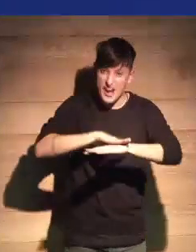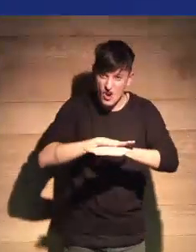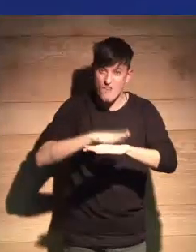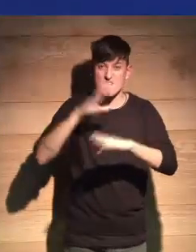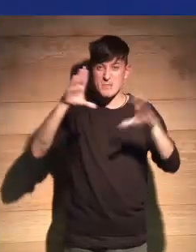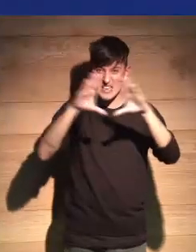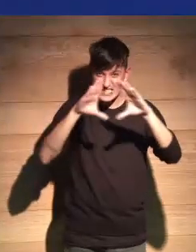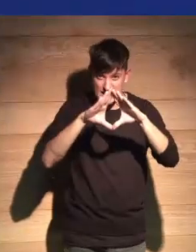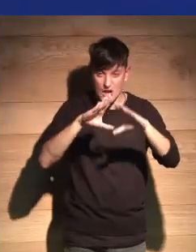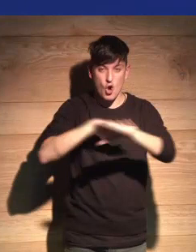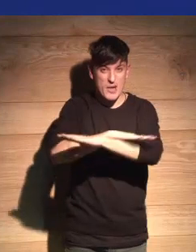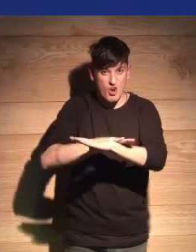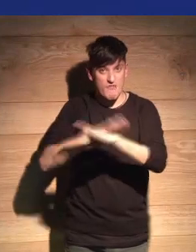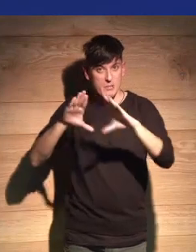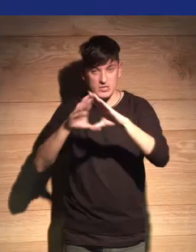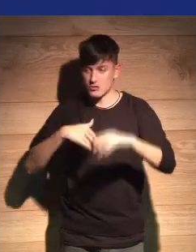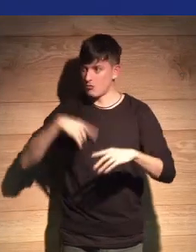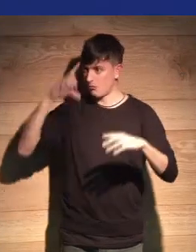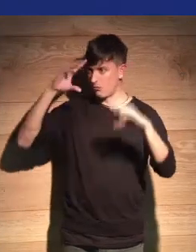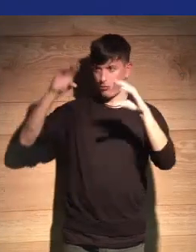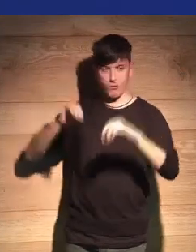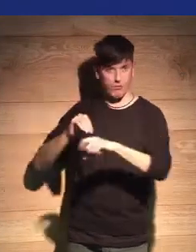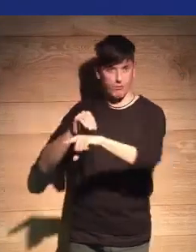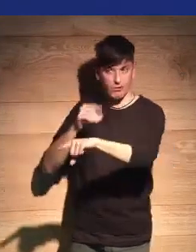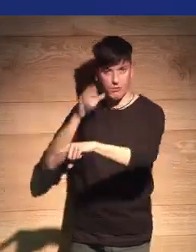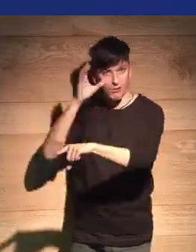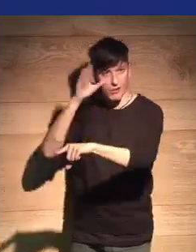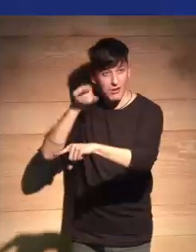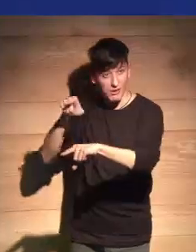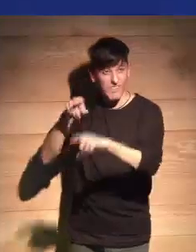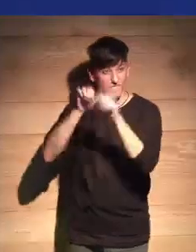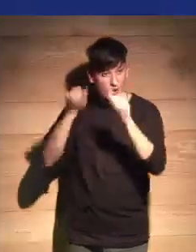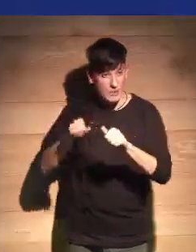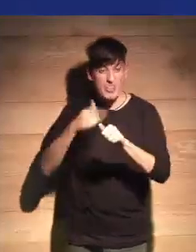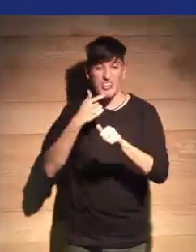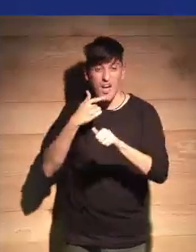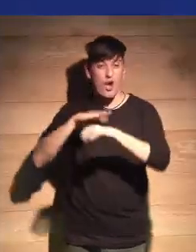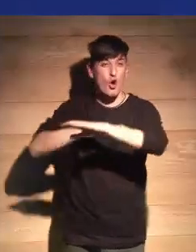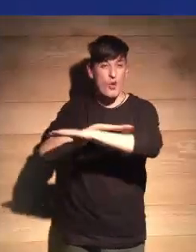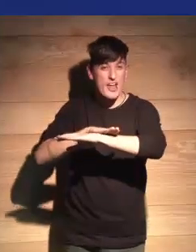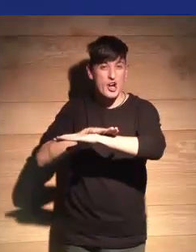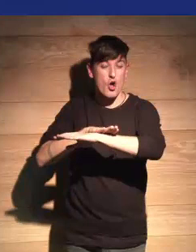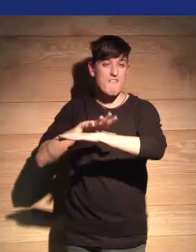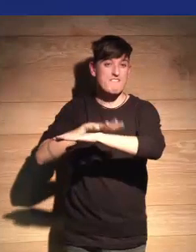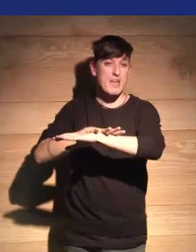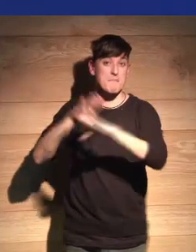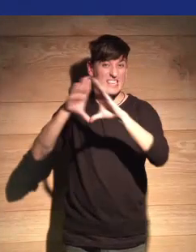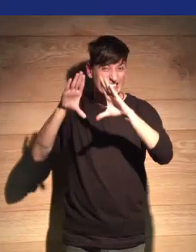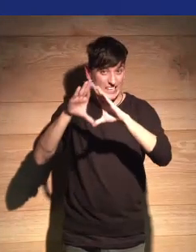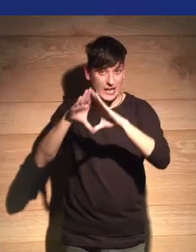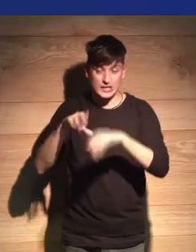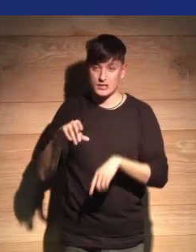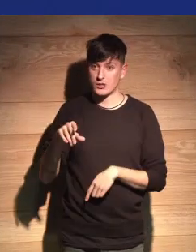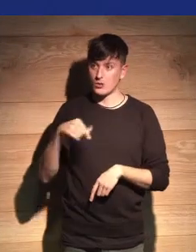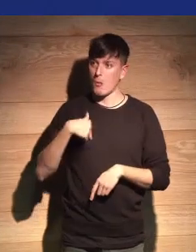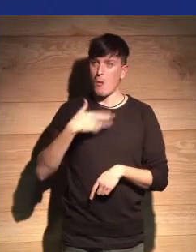government. Then another minister said it, and then someone else said it. I was shocked to hear it. I